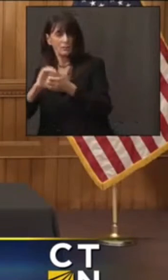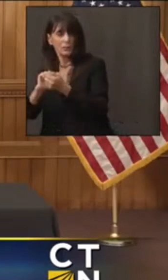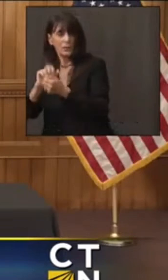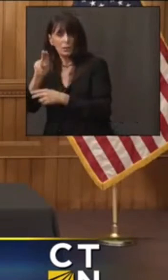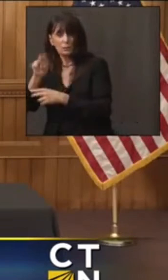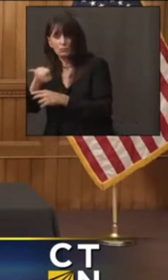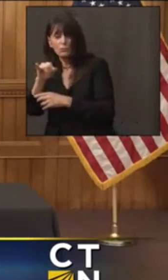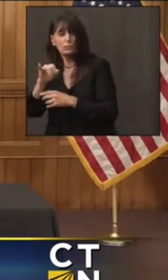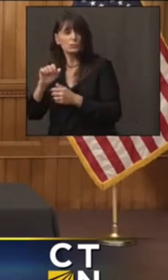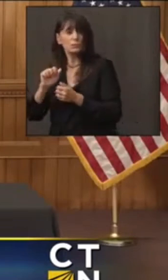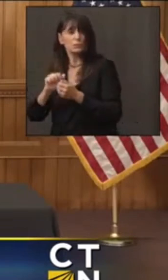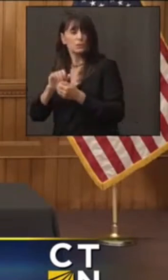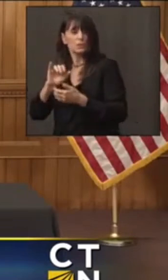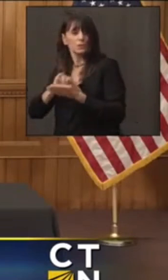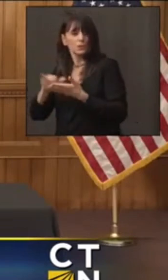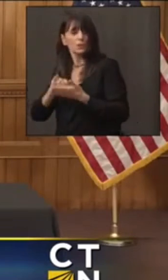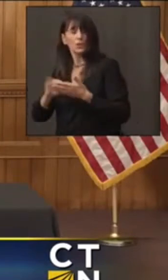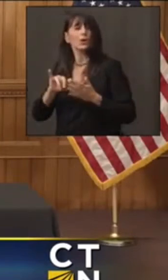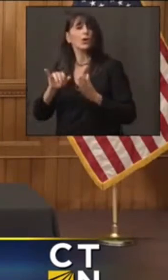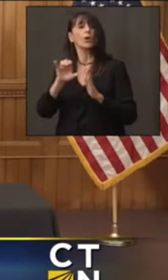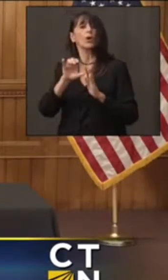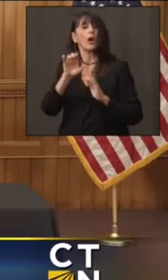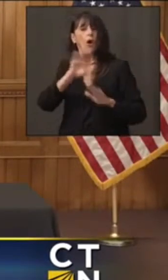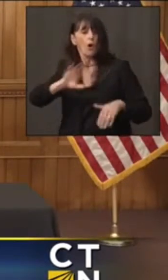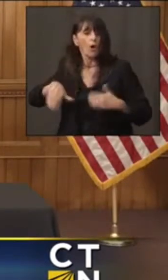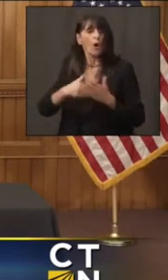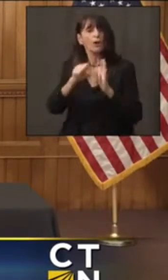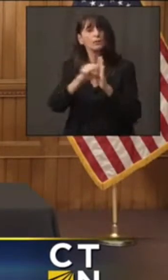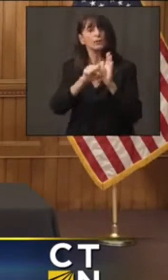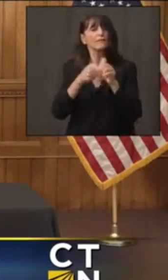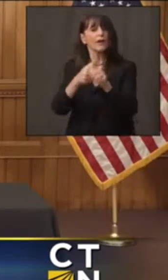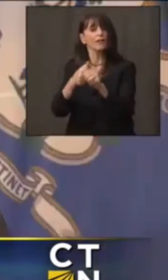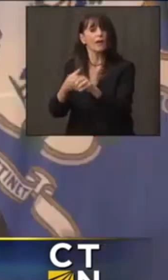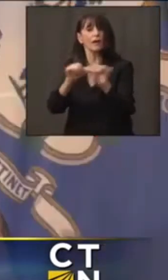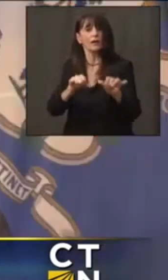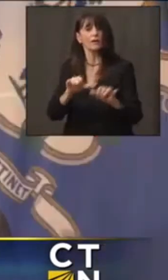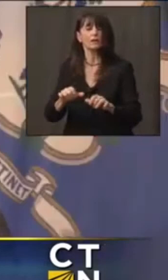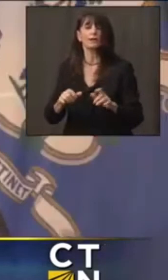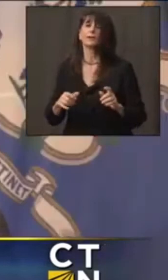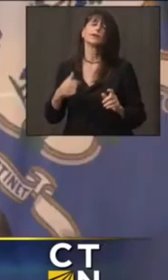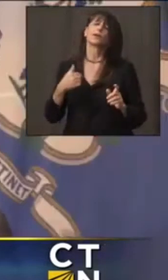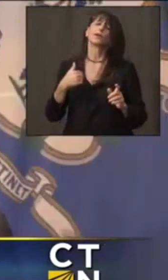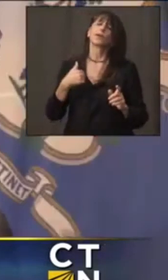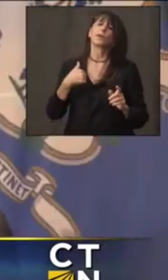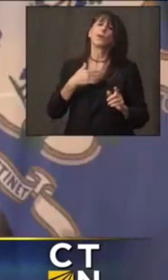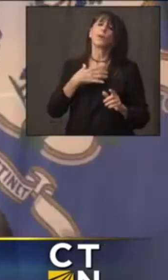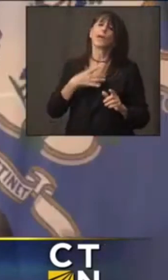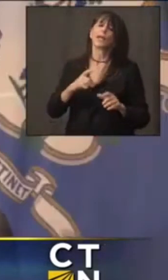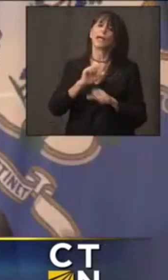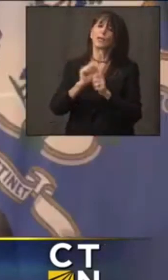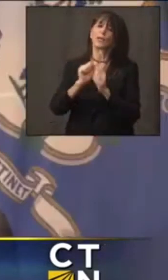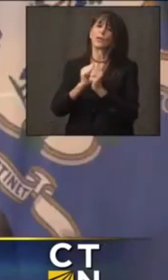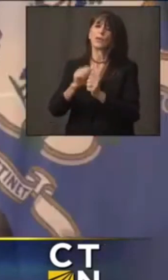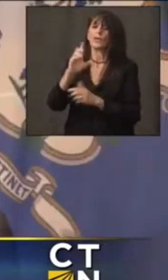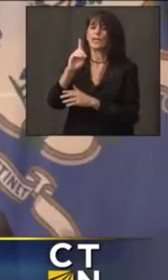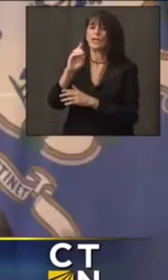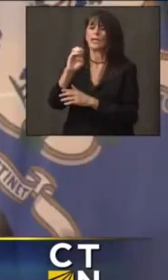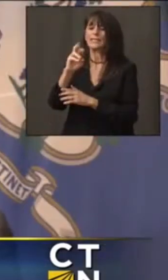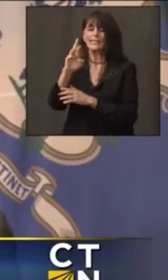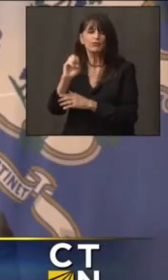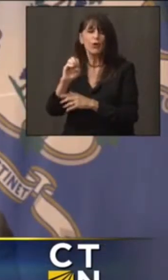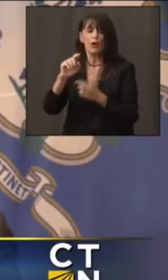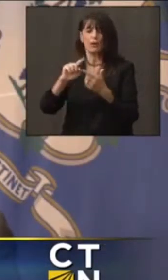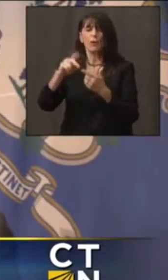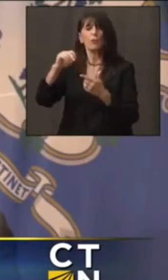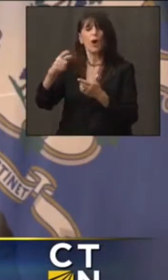something that the state will do unilaterally? No, we like to work in conjunction, so Deirdre and Paul are talking to our neighboring